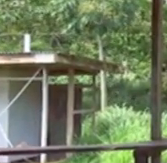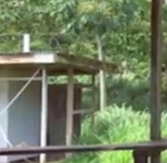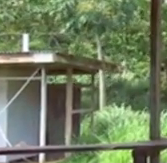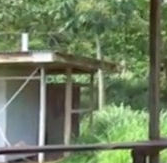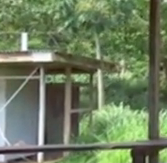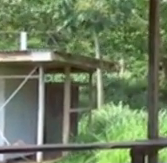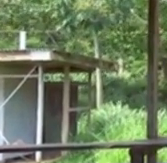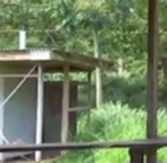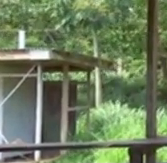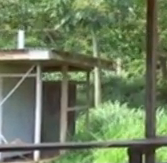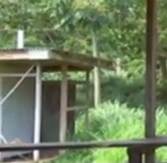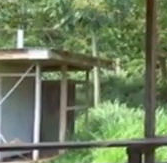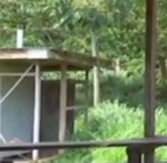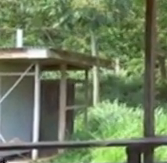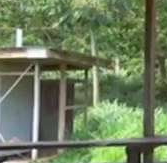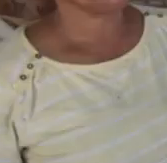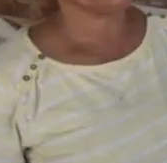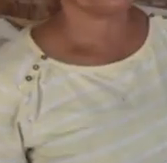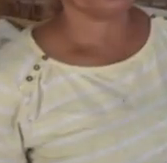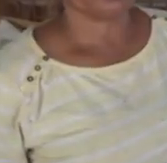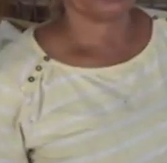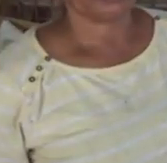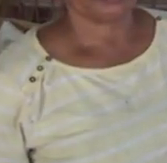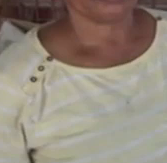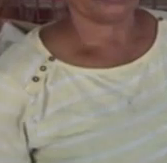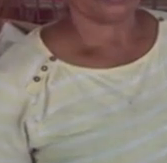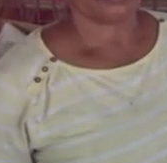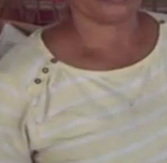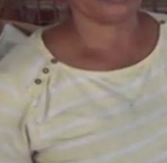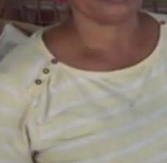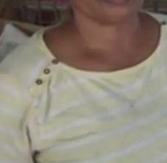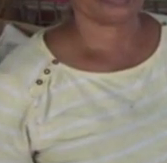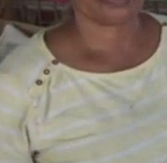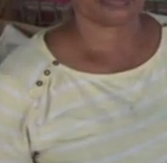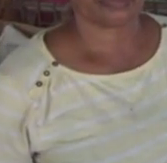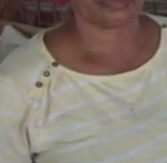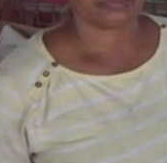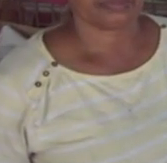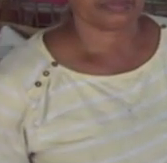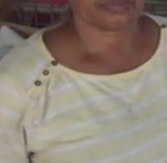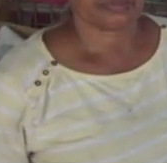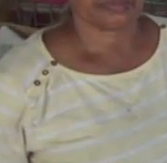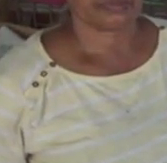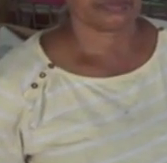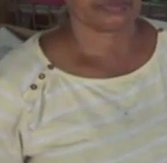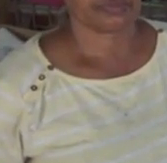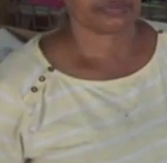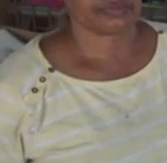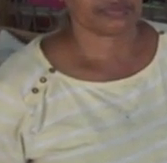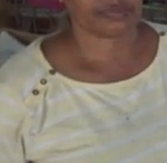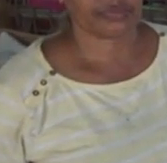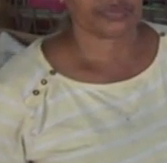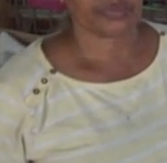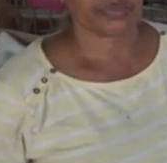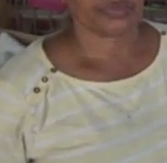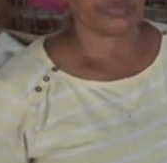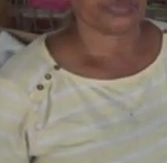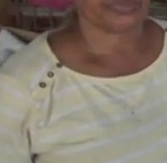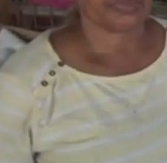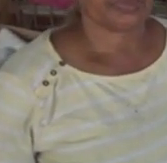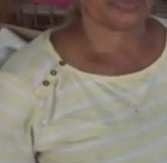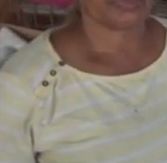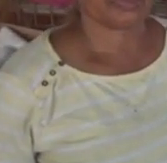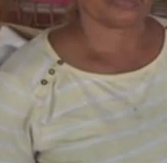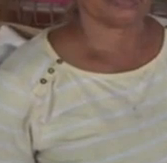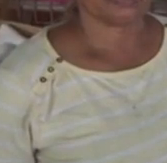Fiji 1. Nando mo ibinti. Sambol mereka nang gosela sa takau. Au bati tu me bot kola, au